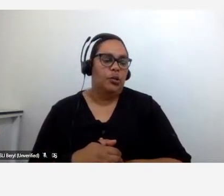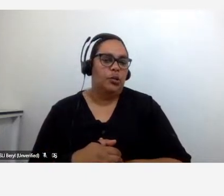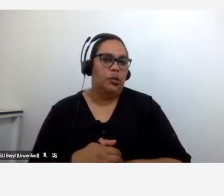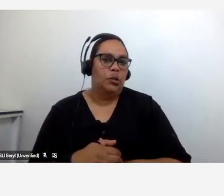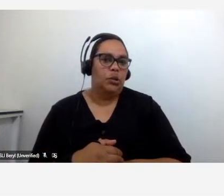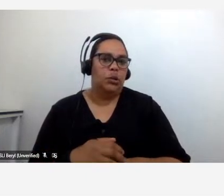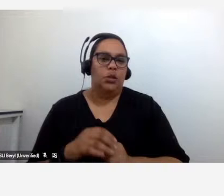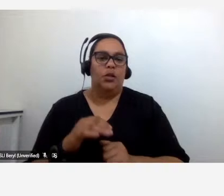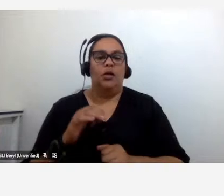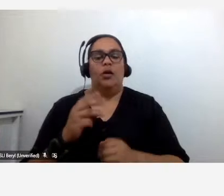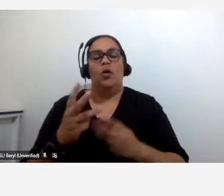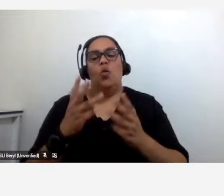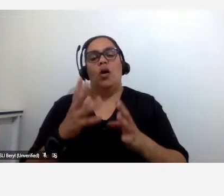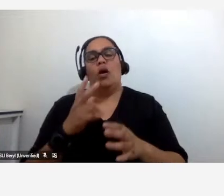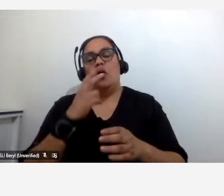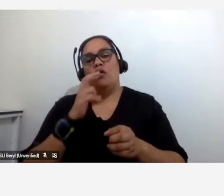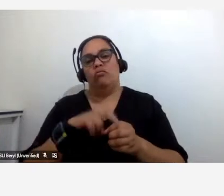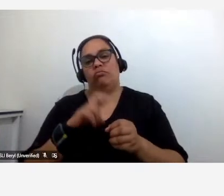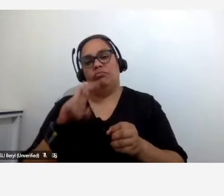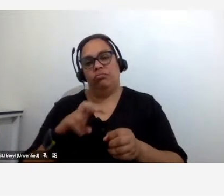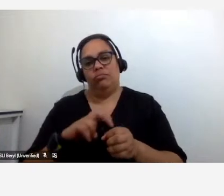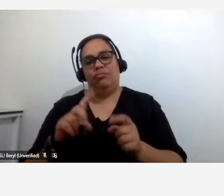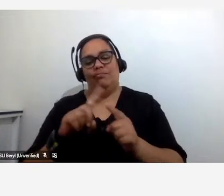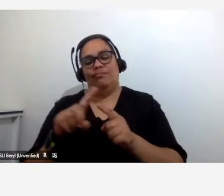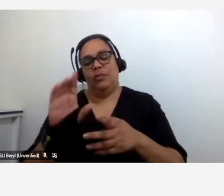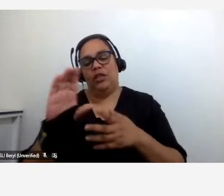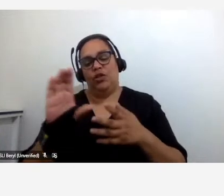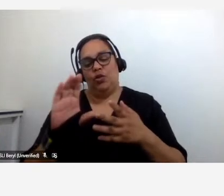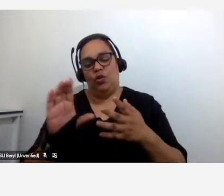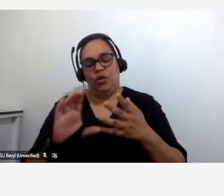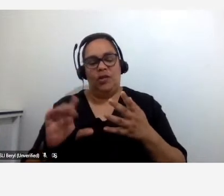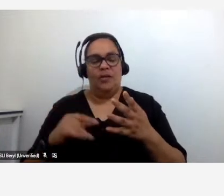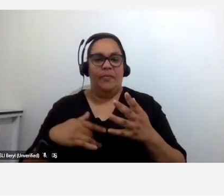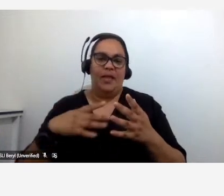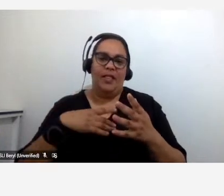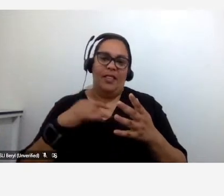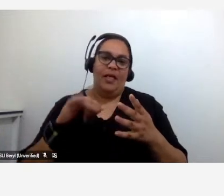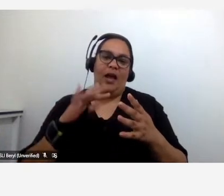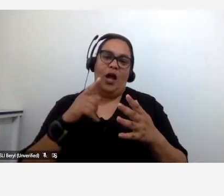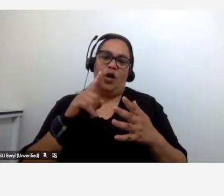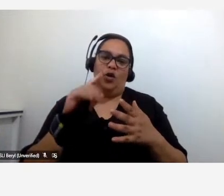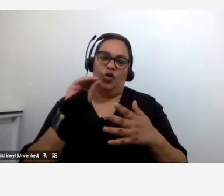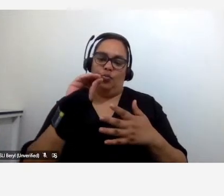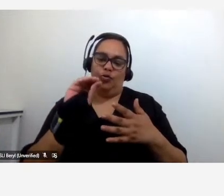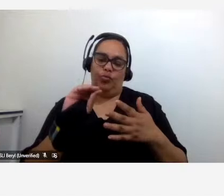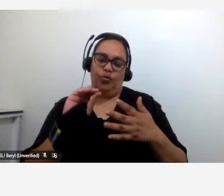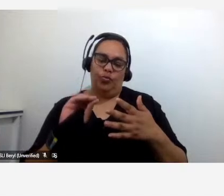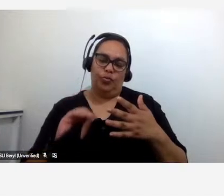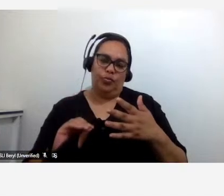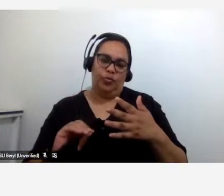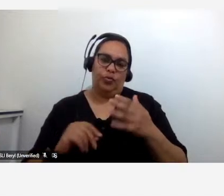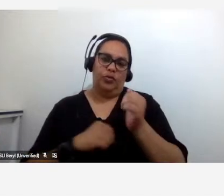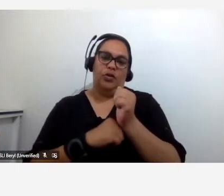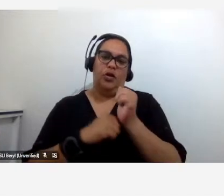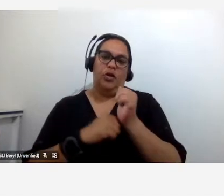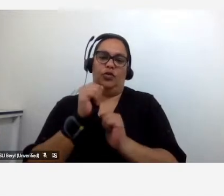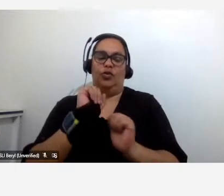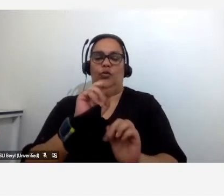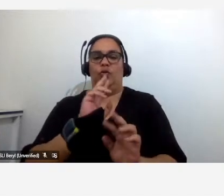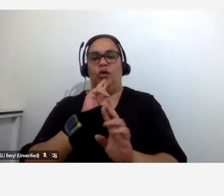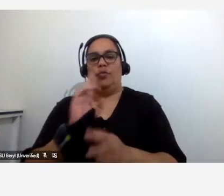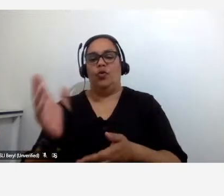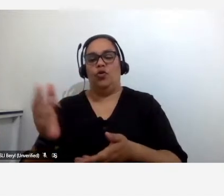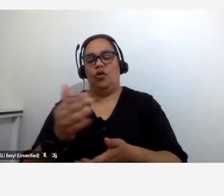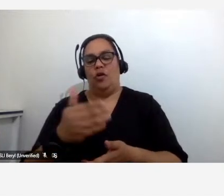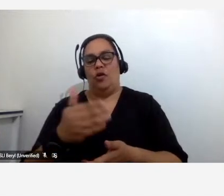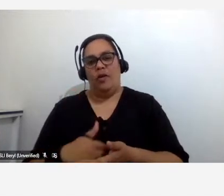of workers. And the different categories. I like how you construct your reports for